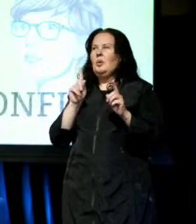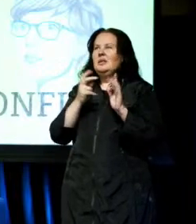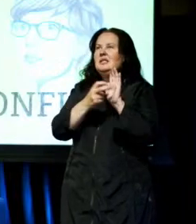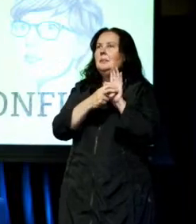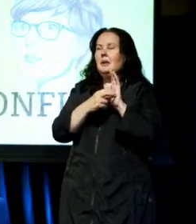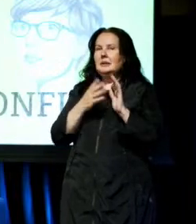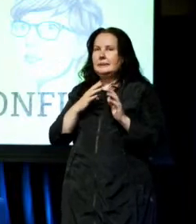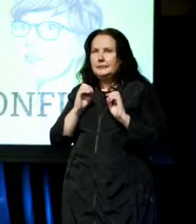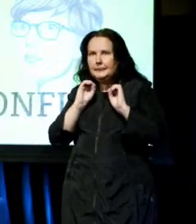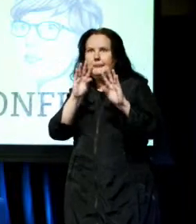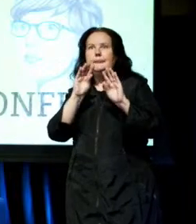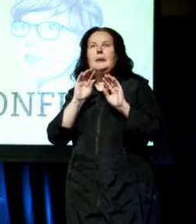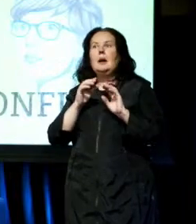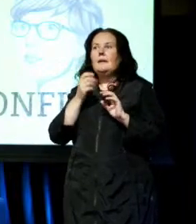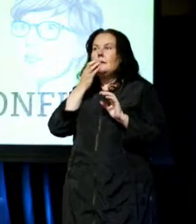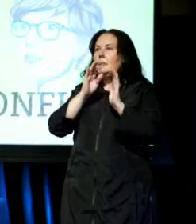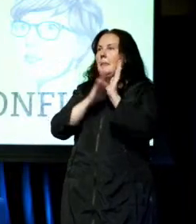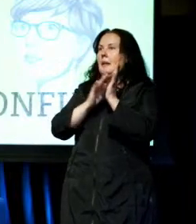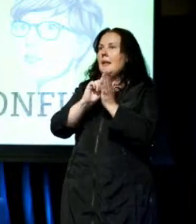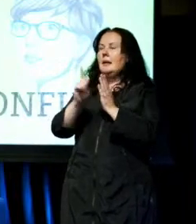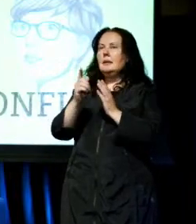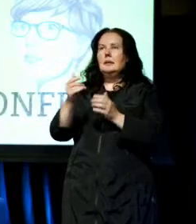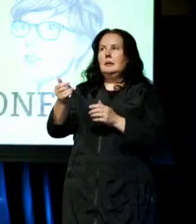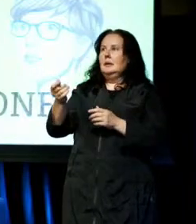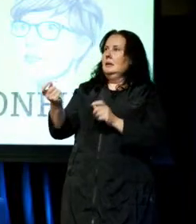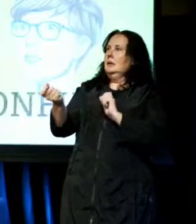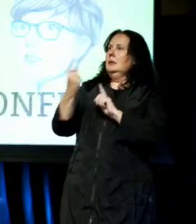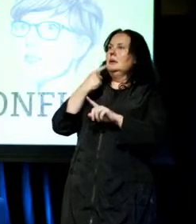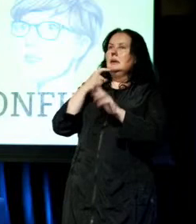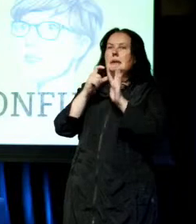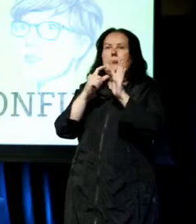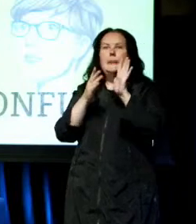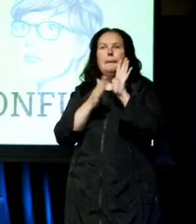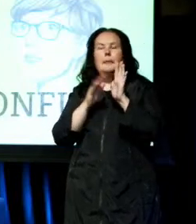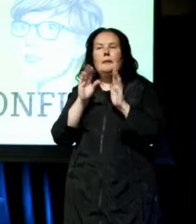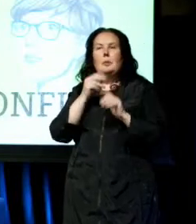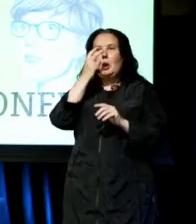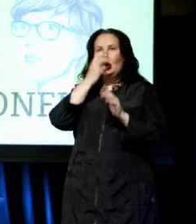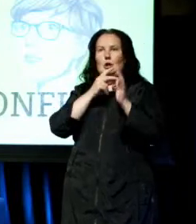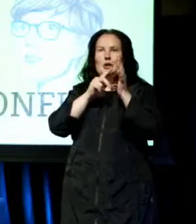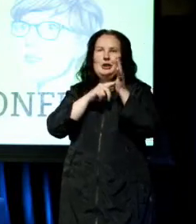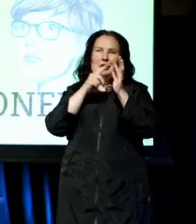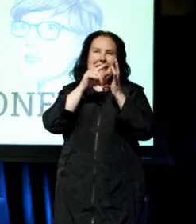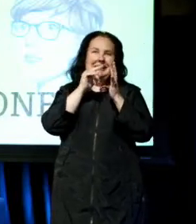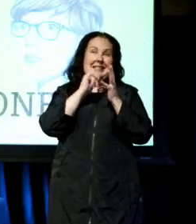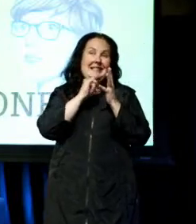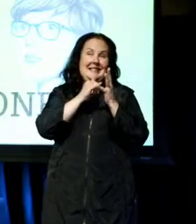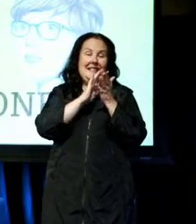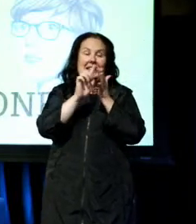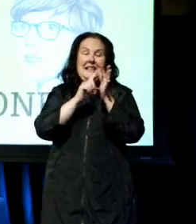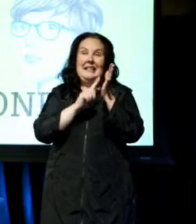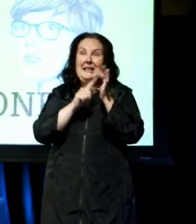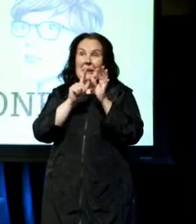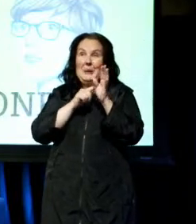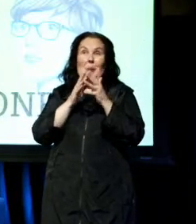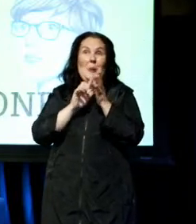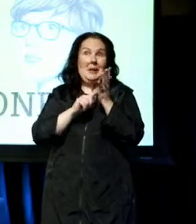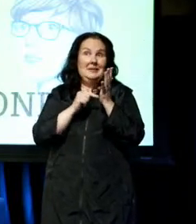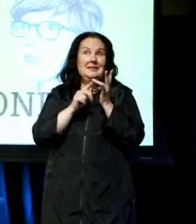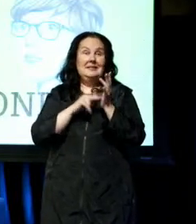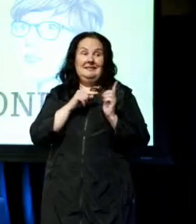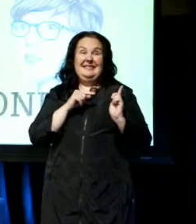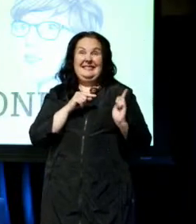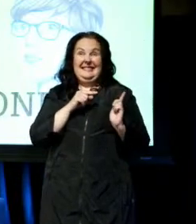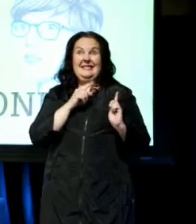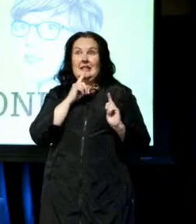And then, months later, I got a DM from old Jess Healy Walton over here being like, can you send me through